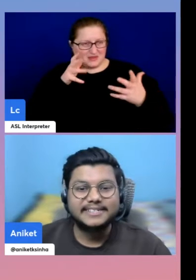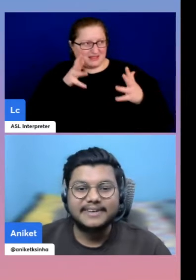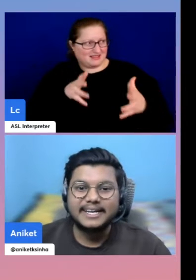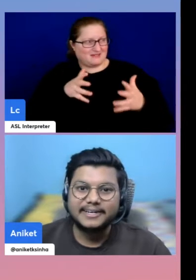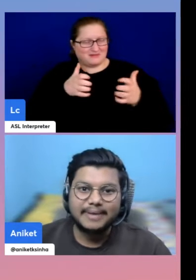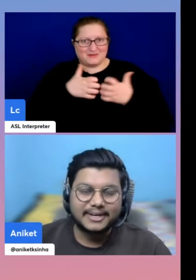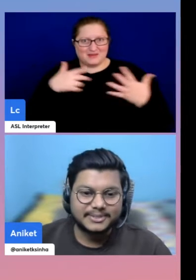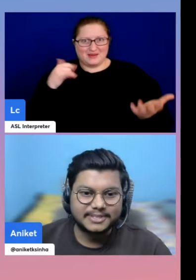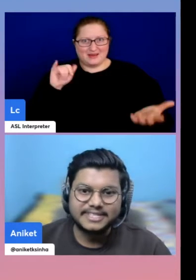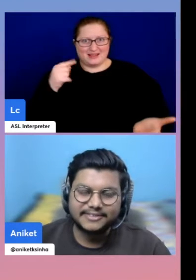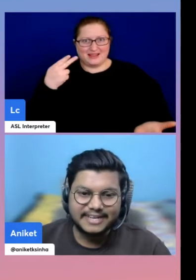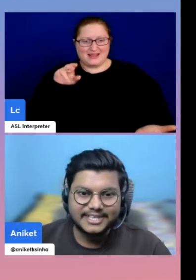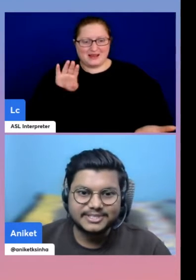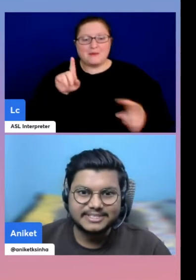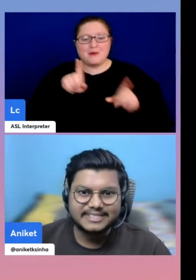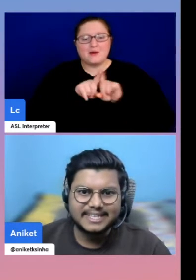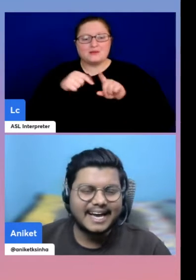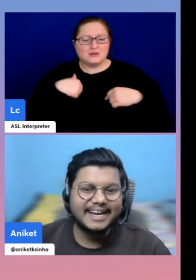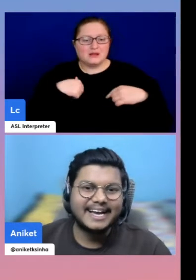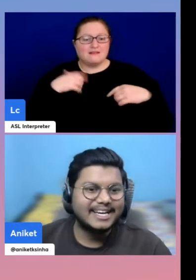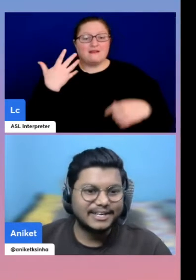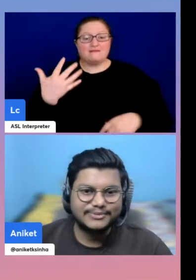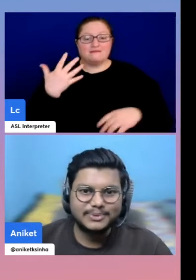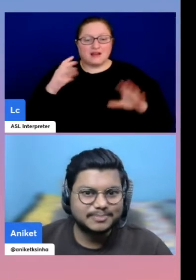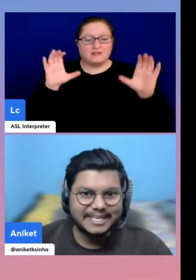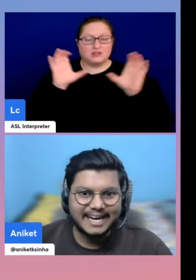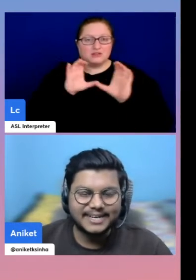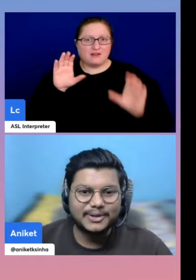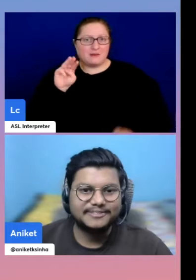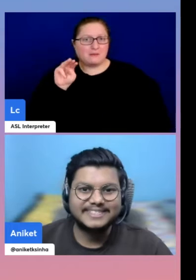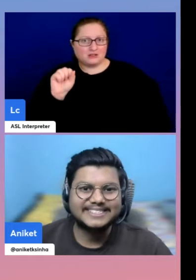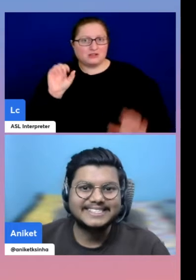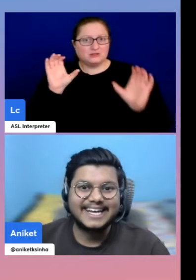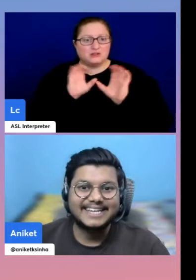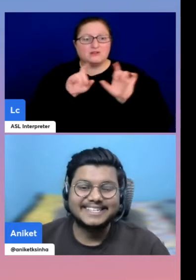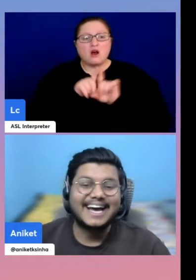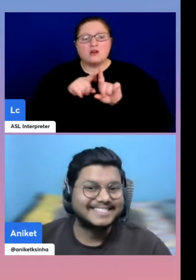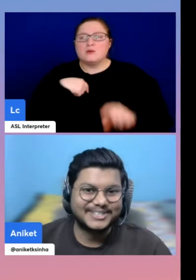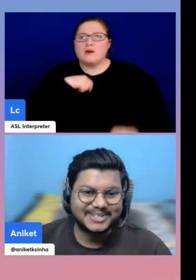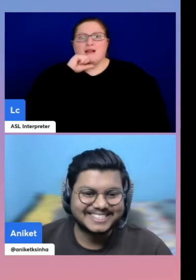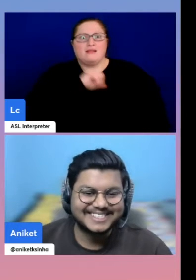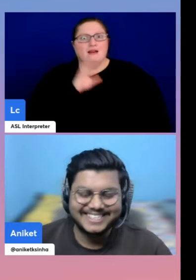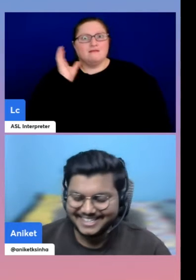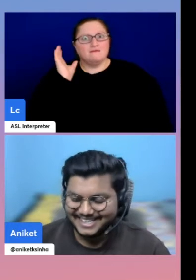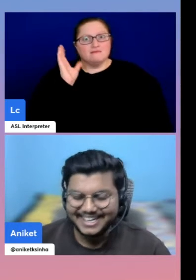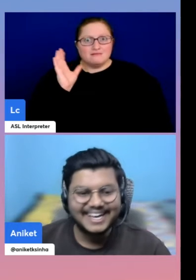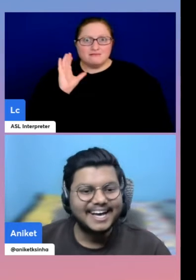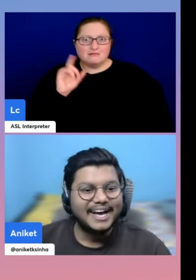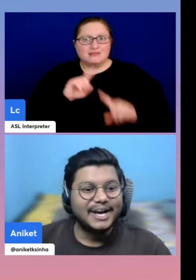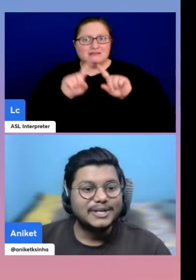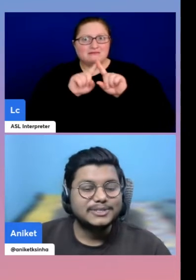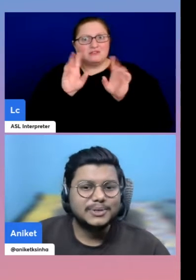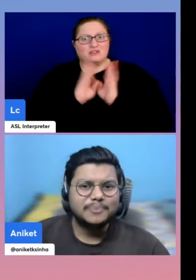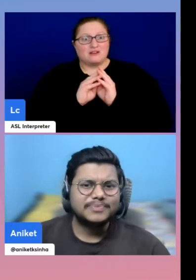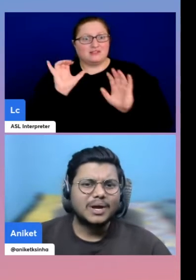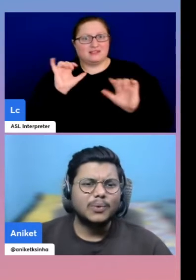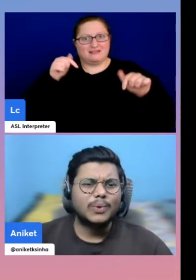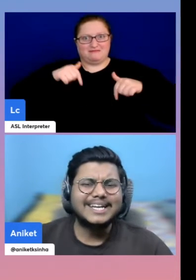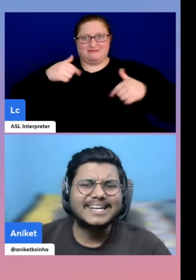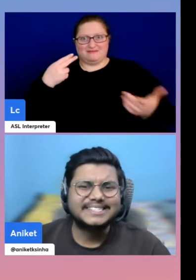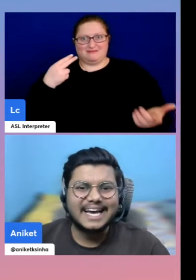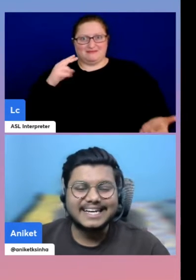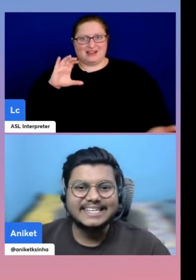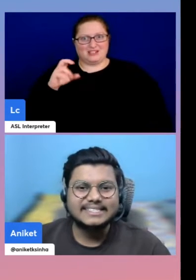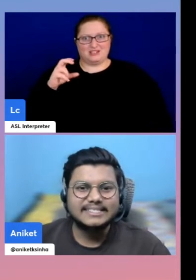5x certified in Microsoft certifications, and I love to speak at conferences like HashiTalks. So,